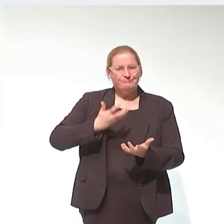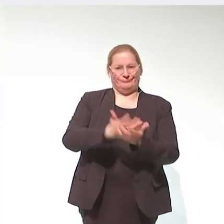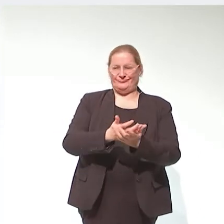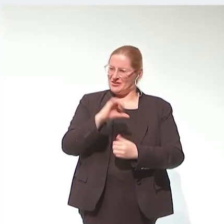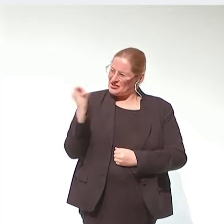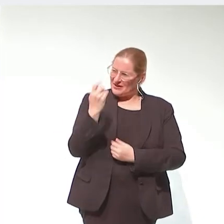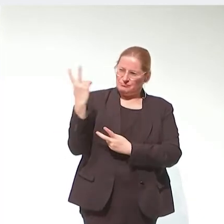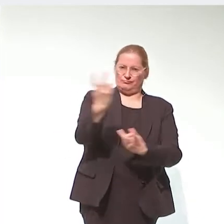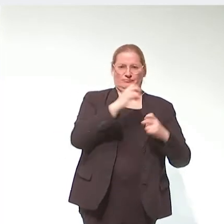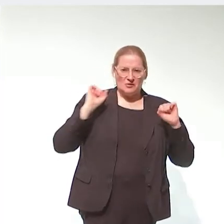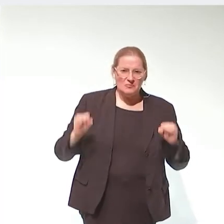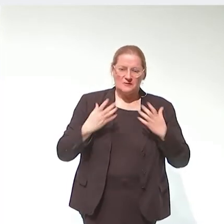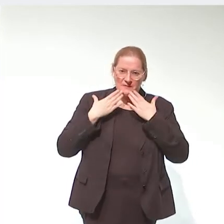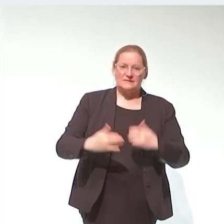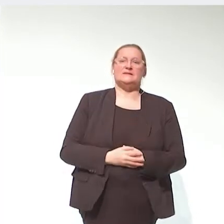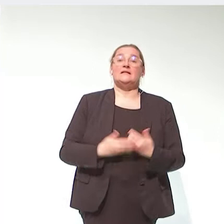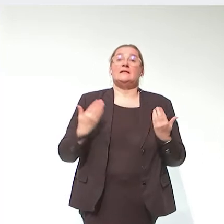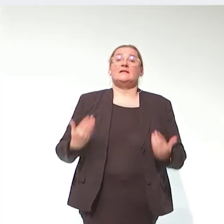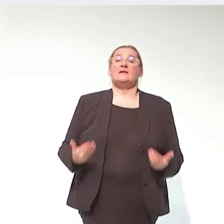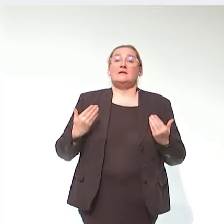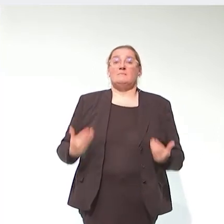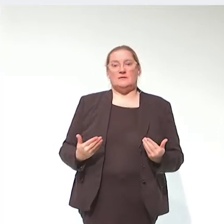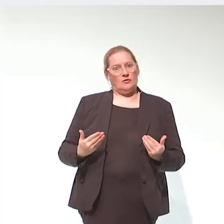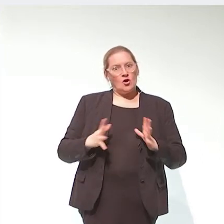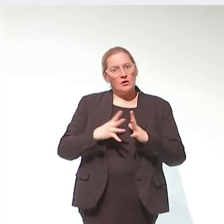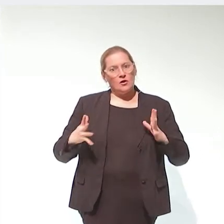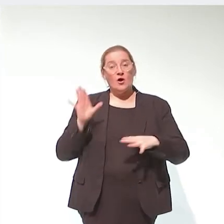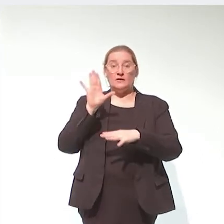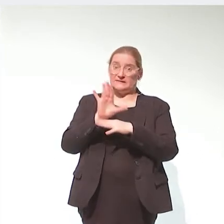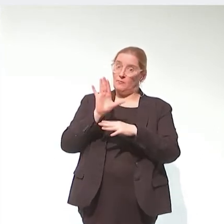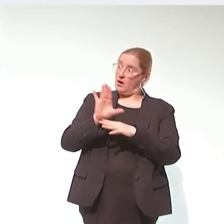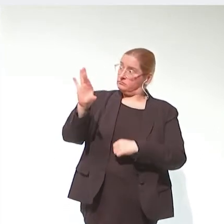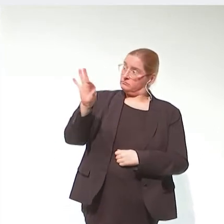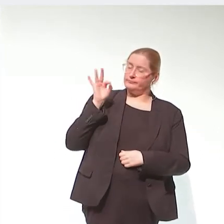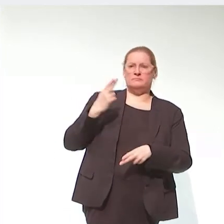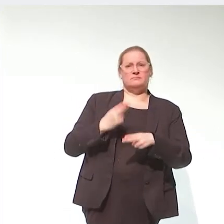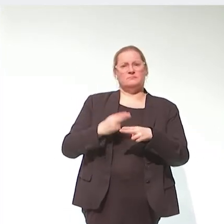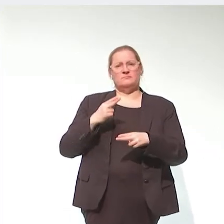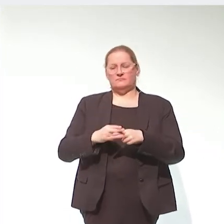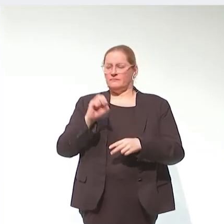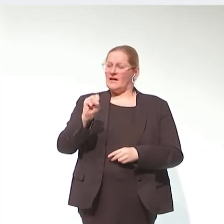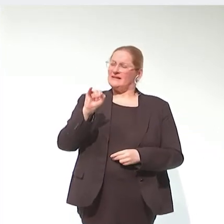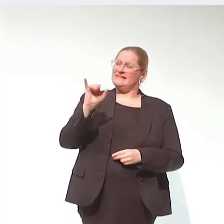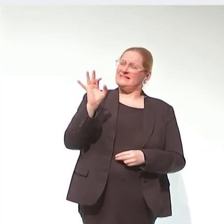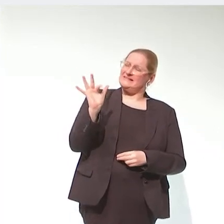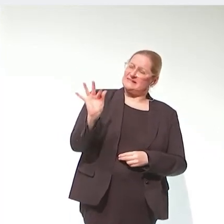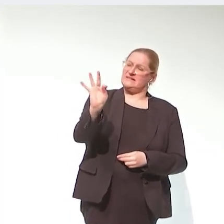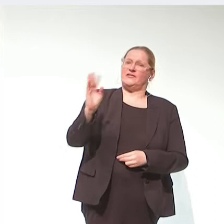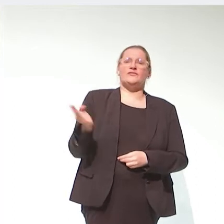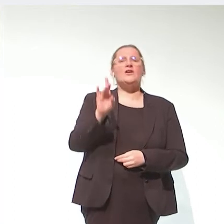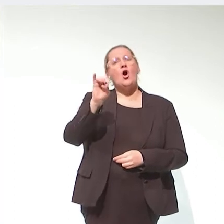and sharing your best practice. Now, we have a special guest that would like